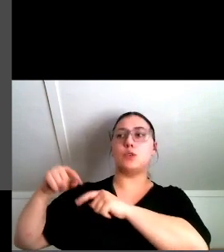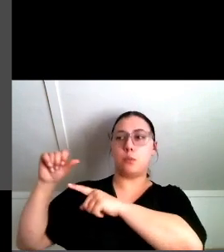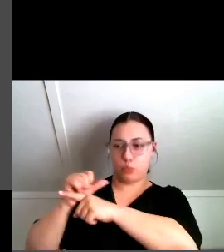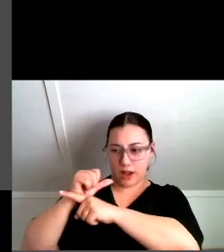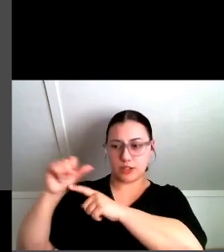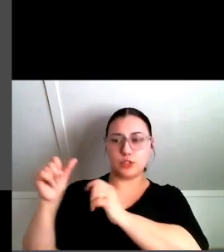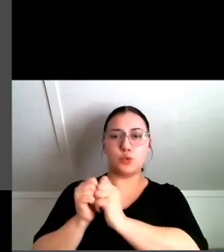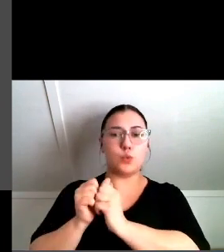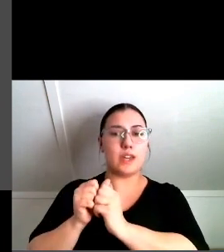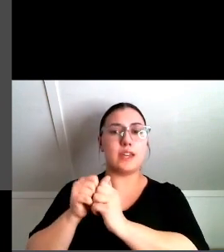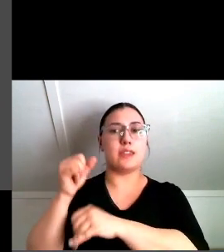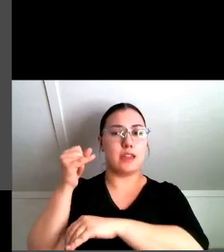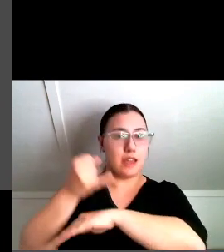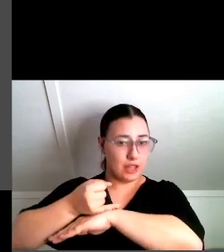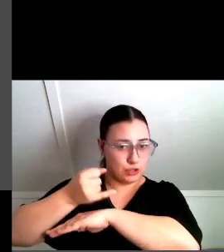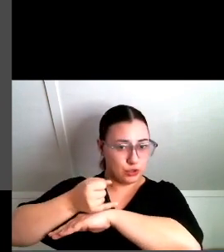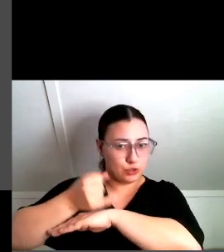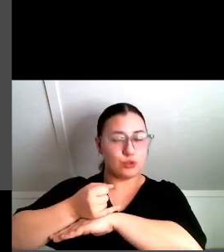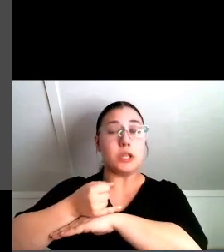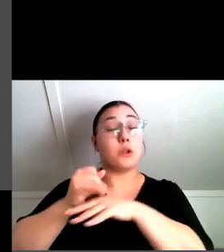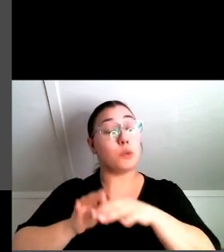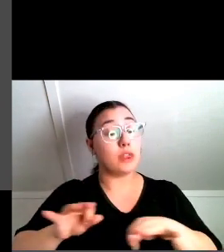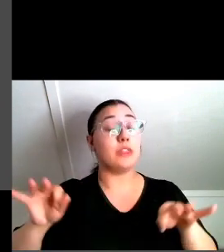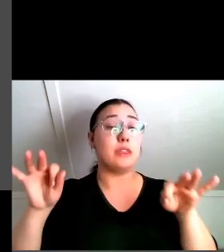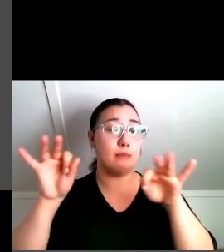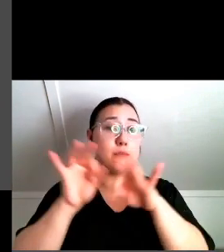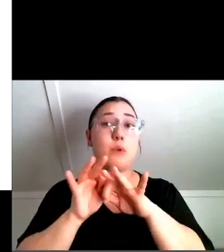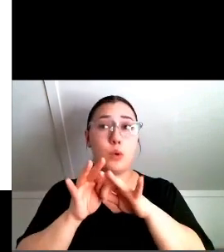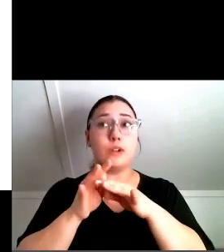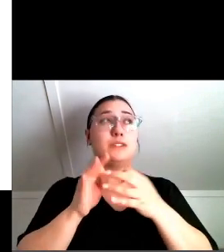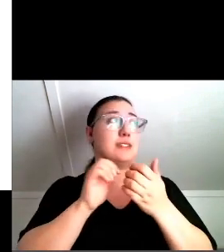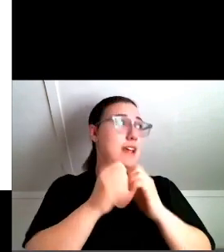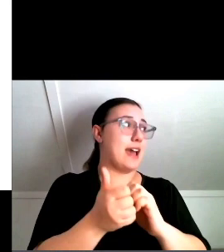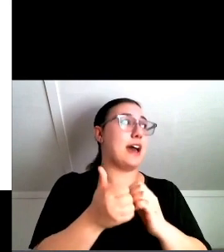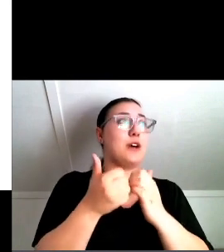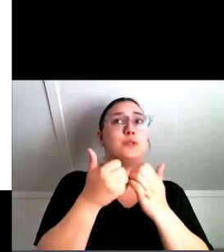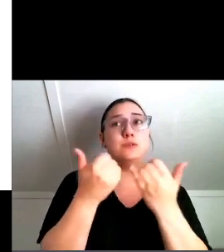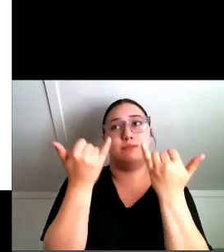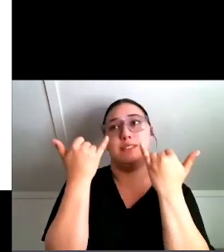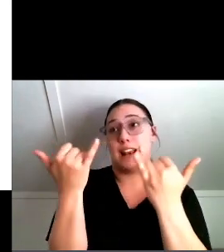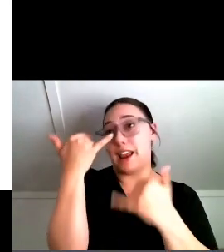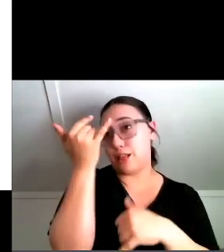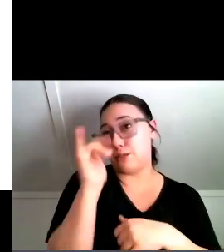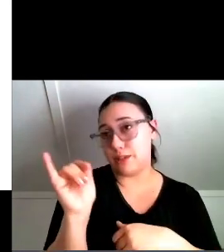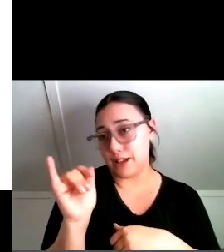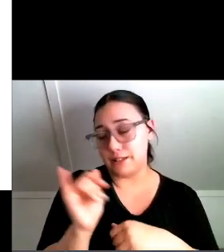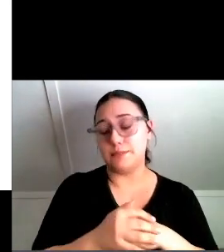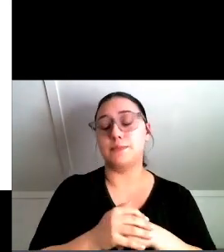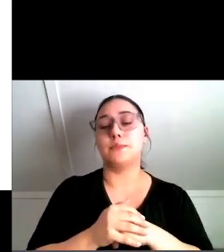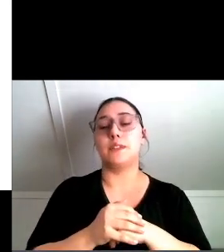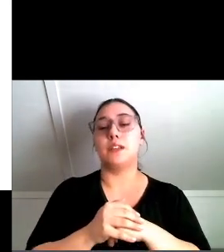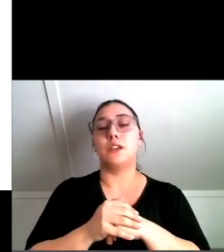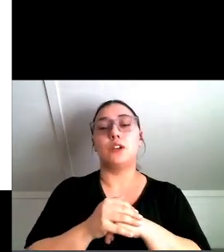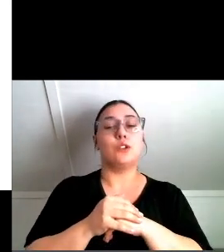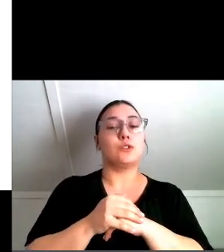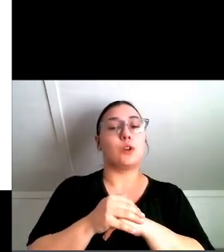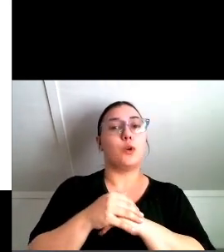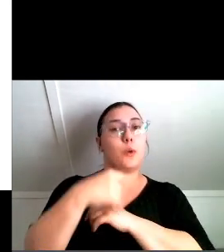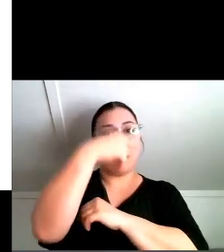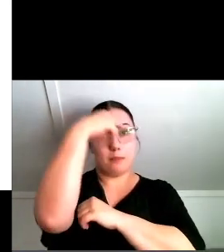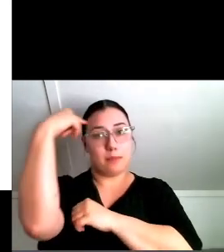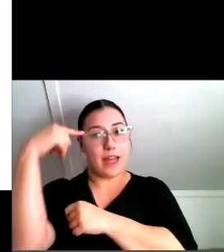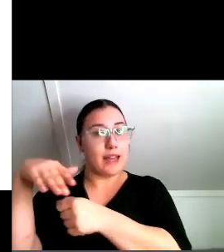are very important to our contemporary debates. So are these black spaces an alternative system?